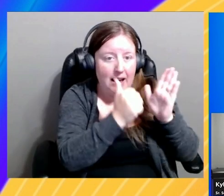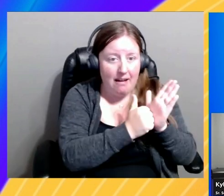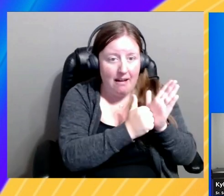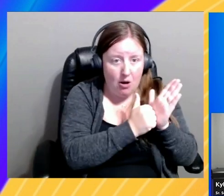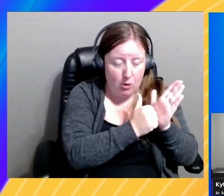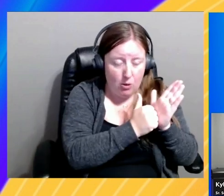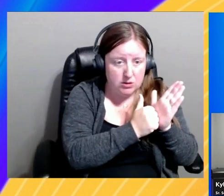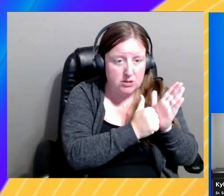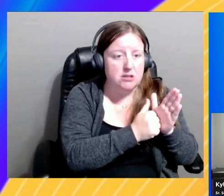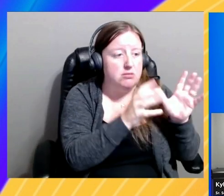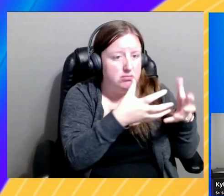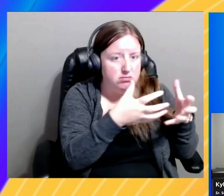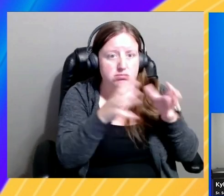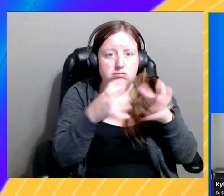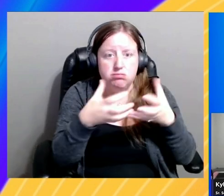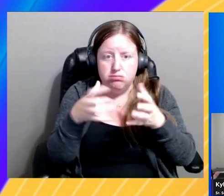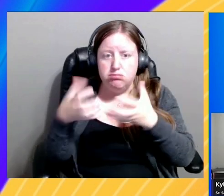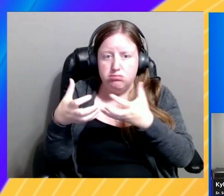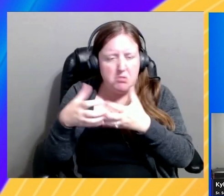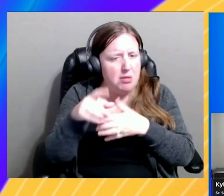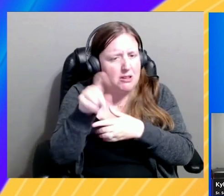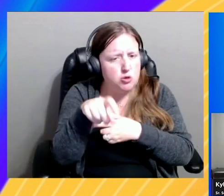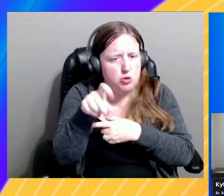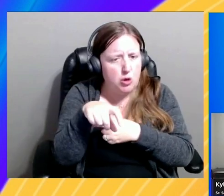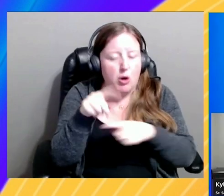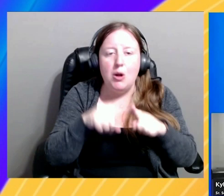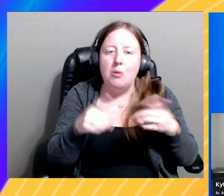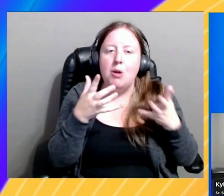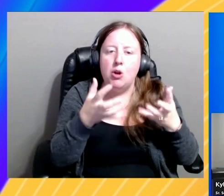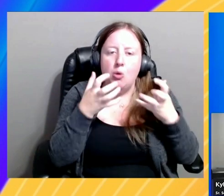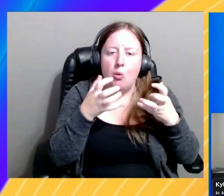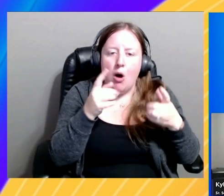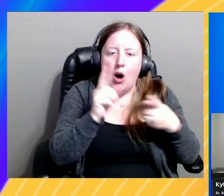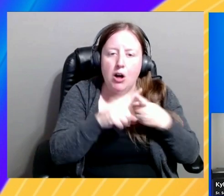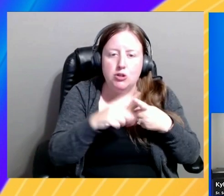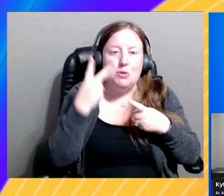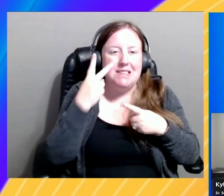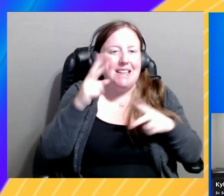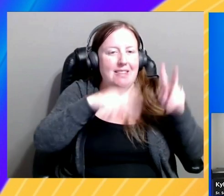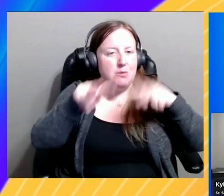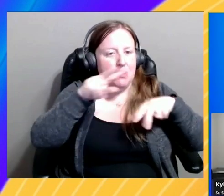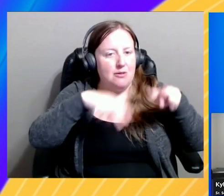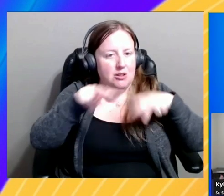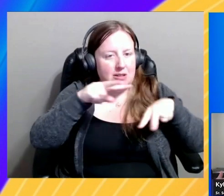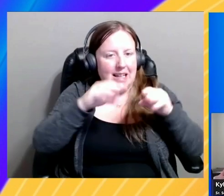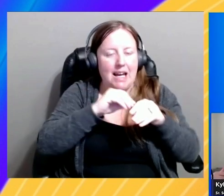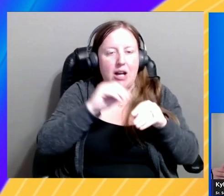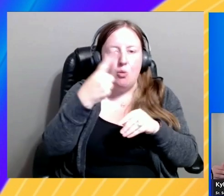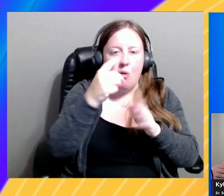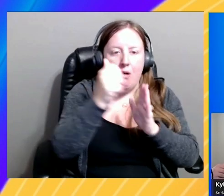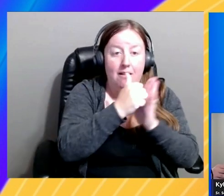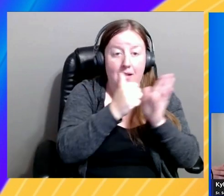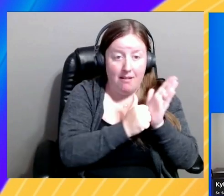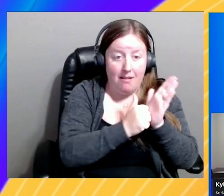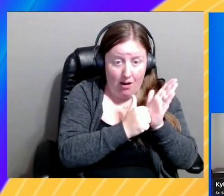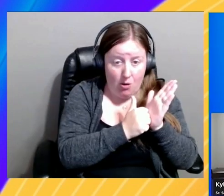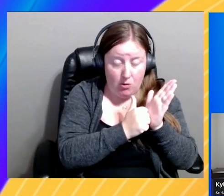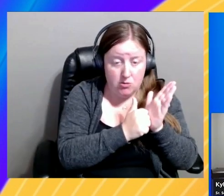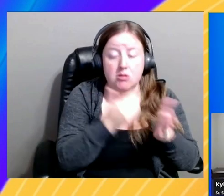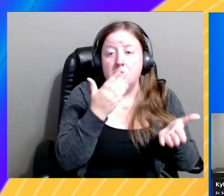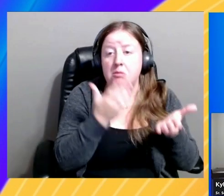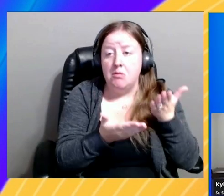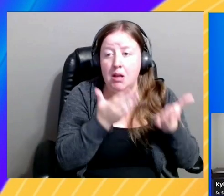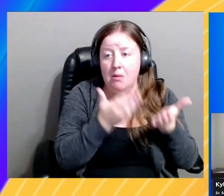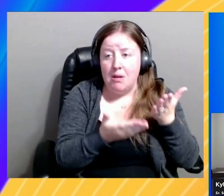and probably should, but you want to roll up the observability findings into a central account that maybe SREs